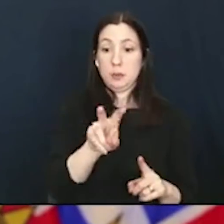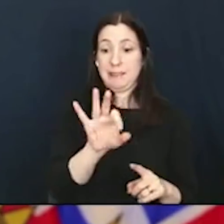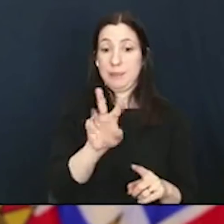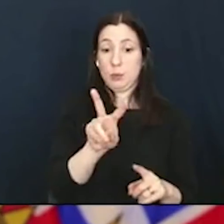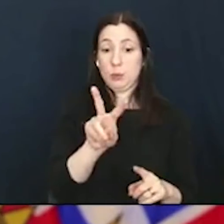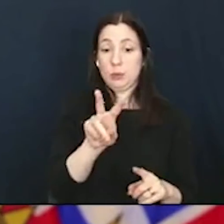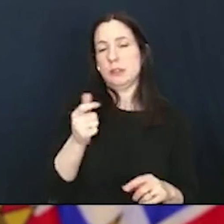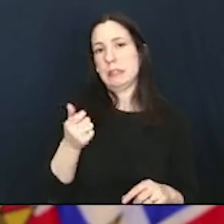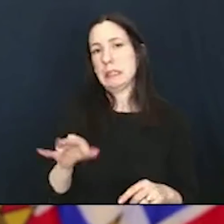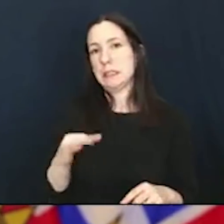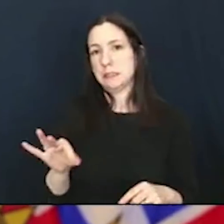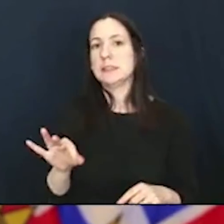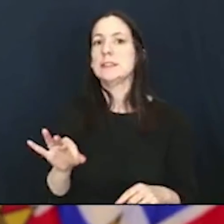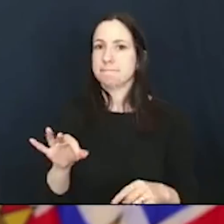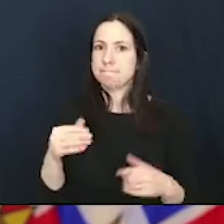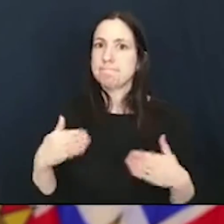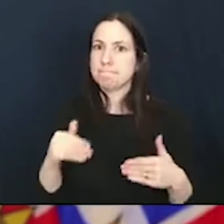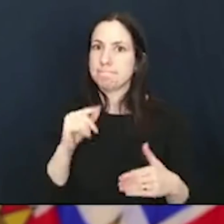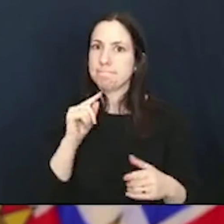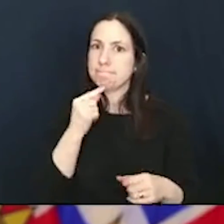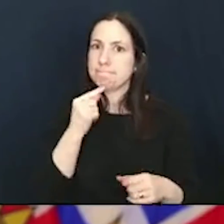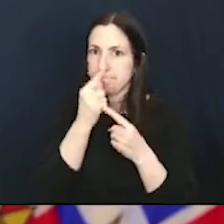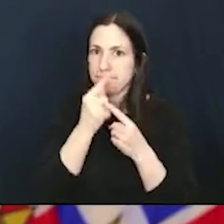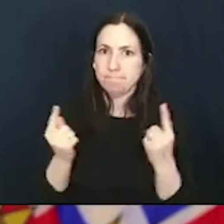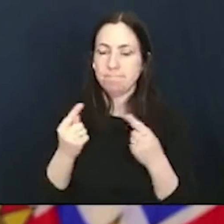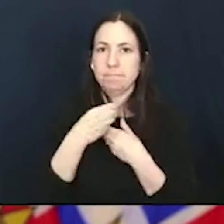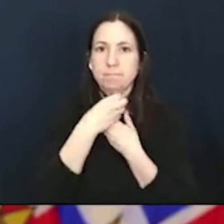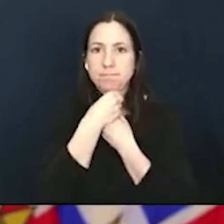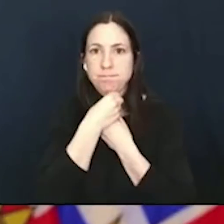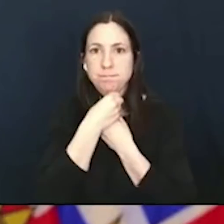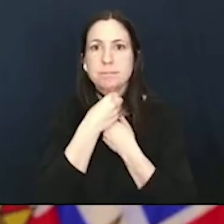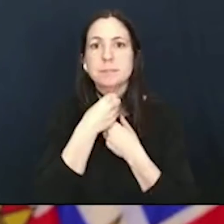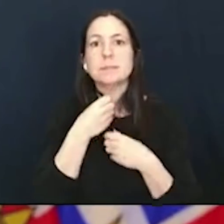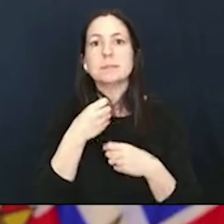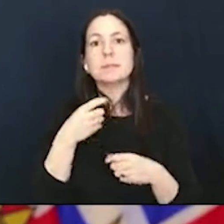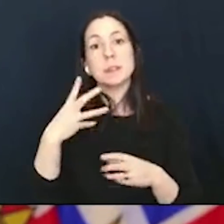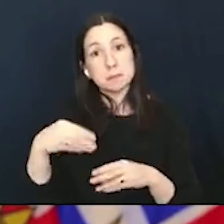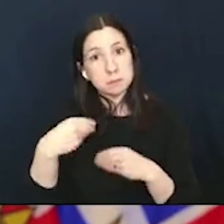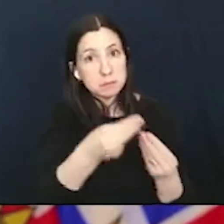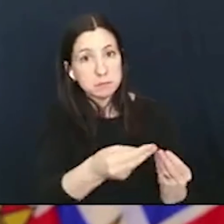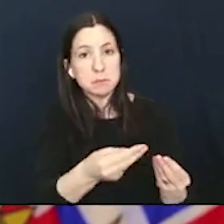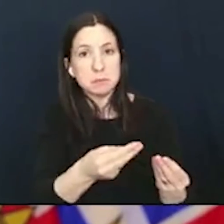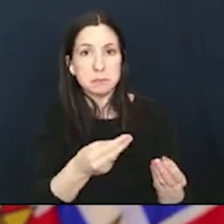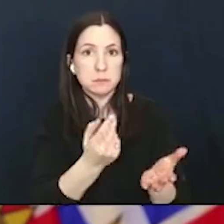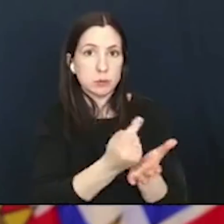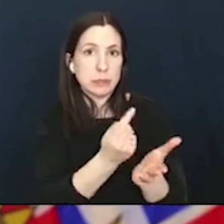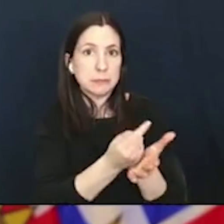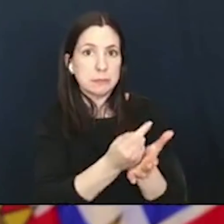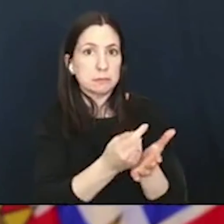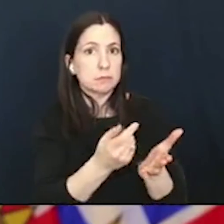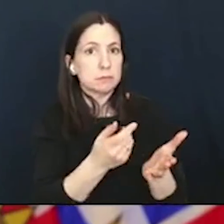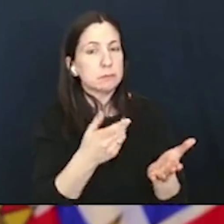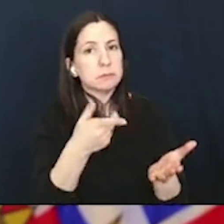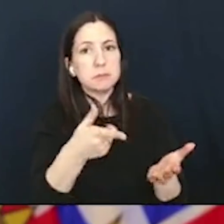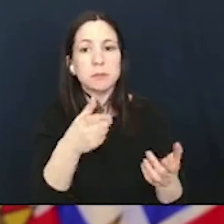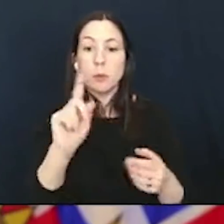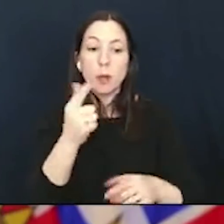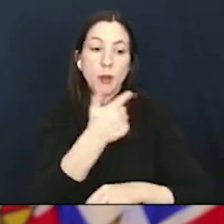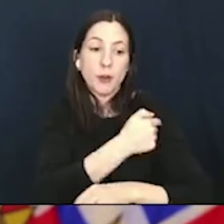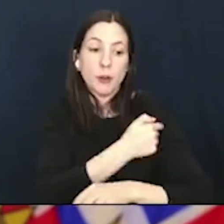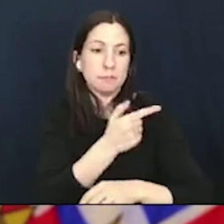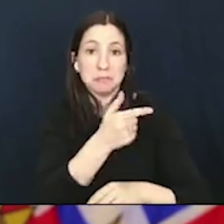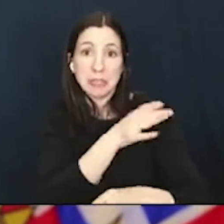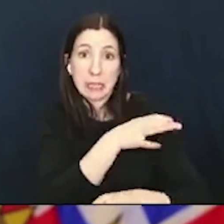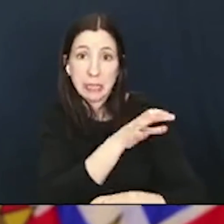of these are anaphylaxis or allergic reactions that have been treated in the clinics or in the places where immunization